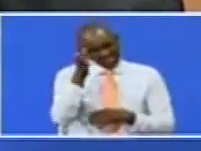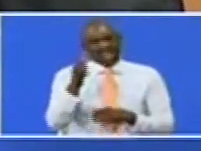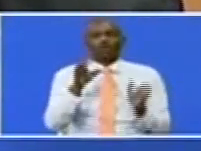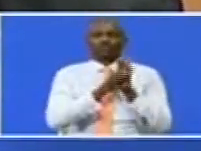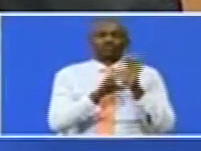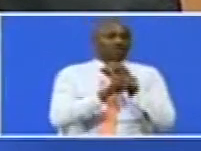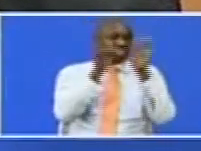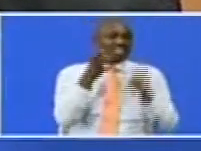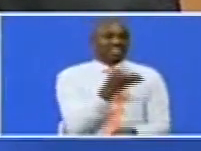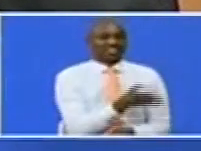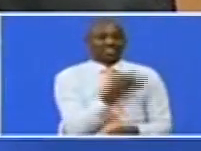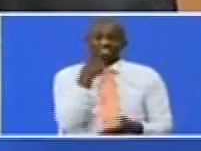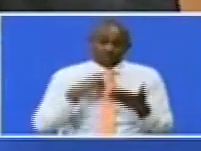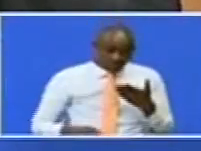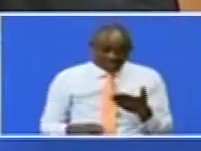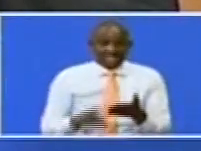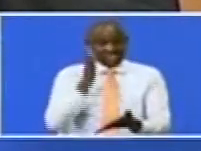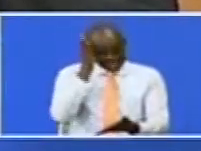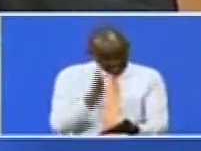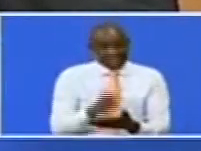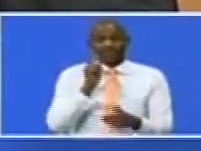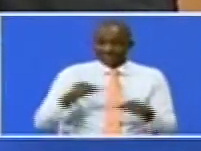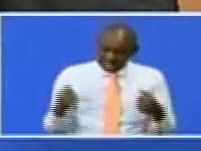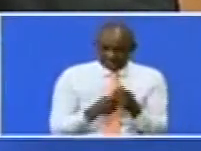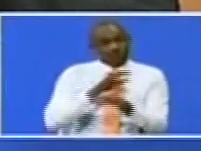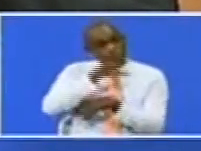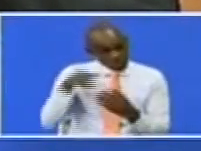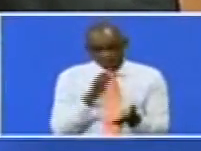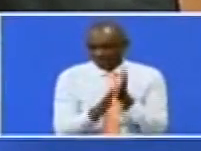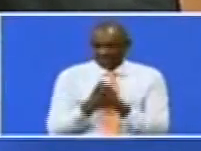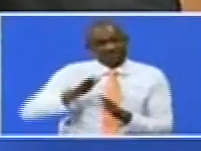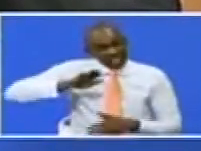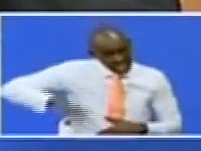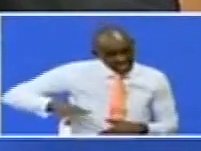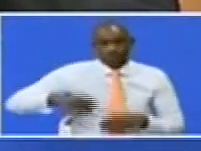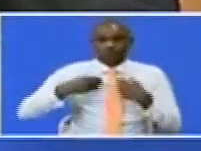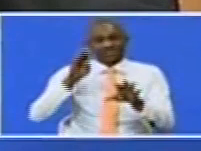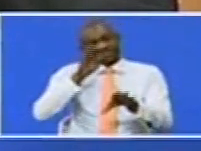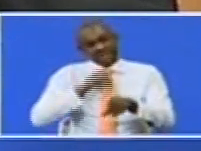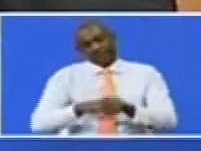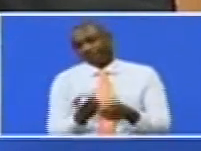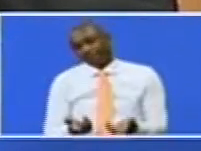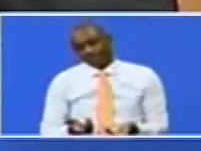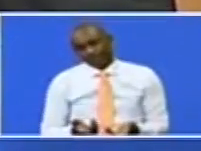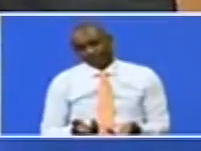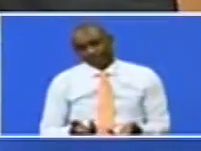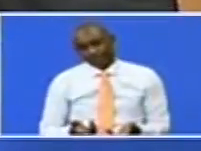constitution, which emphasizes that justice must be done to all without delay or undue regard